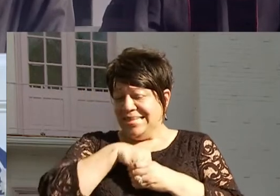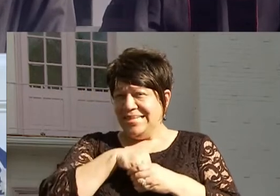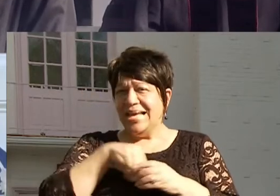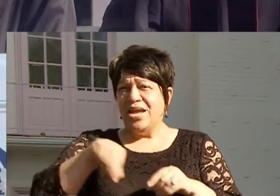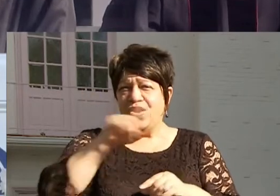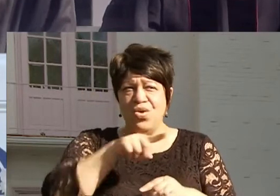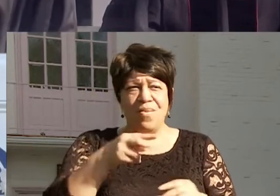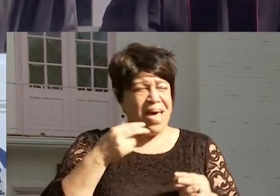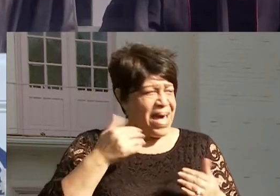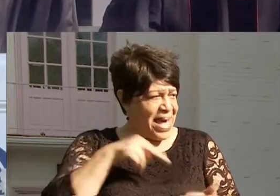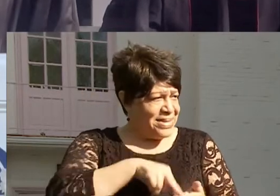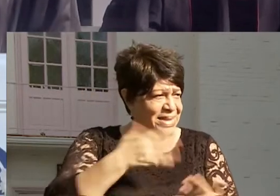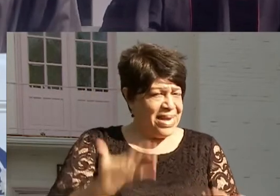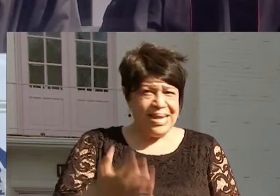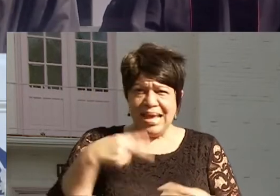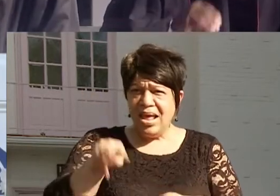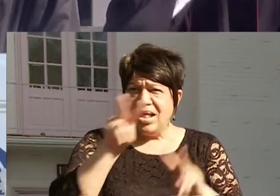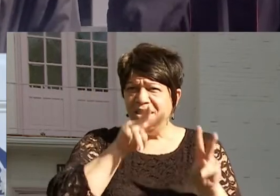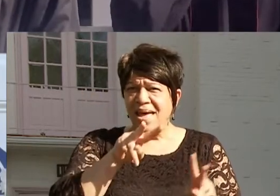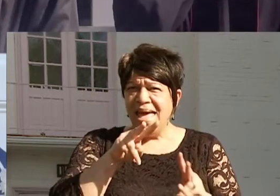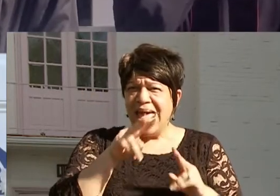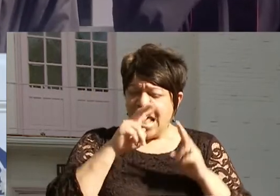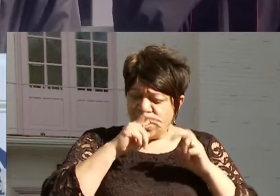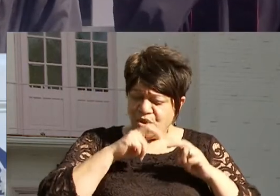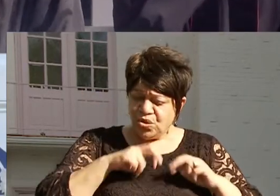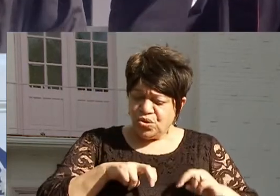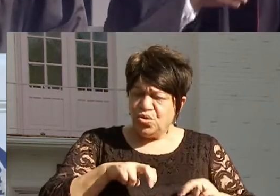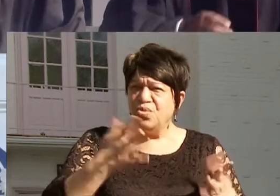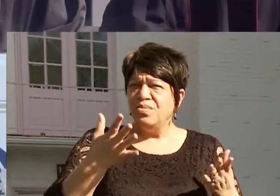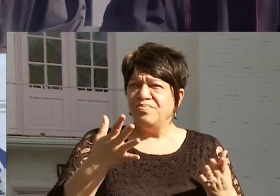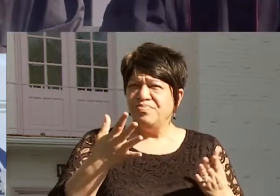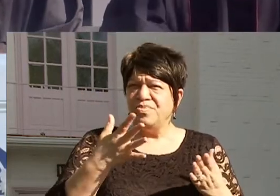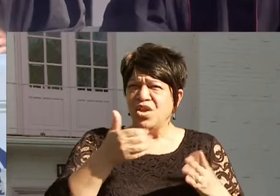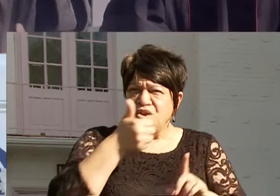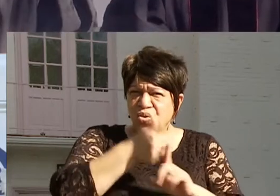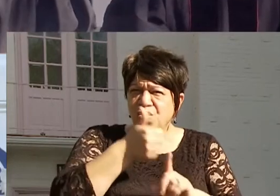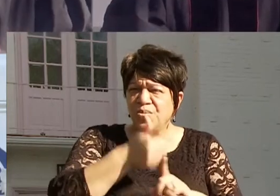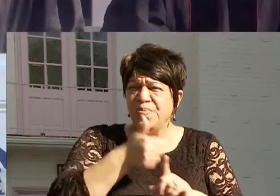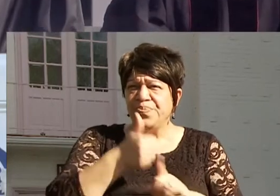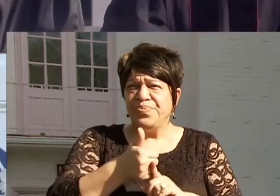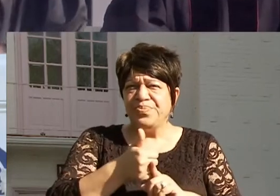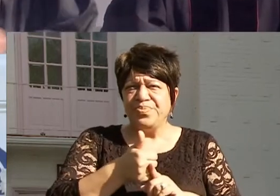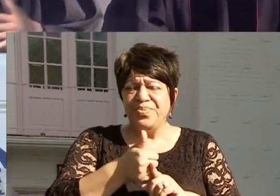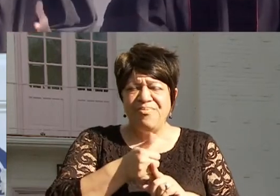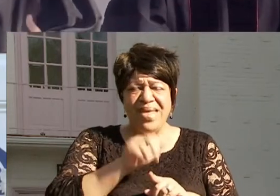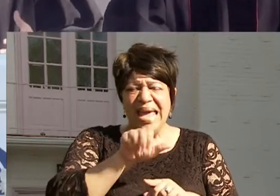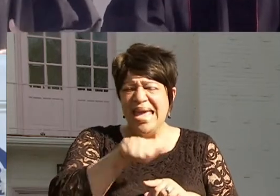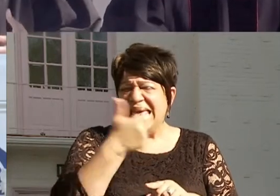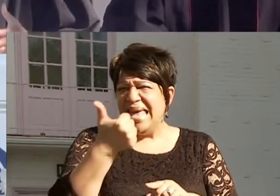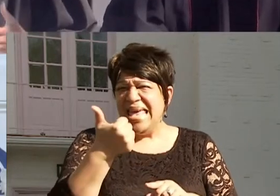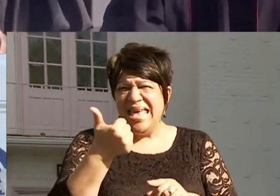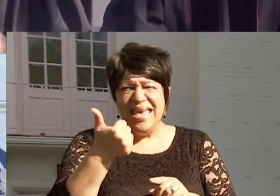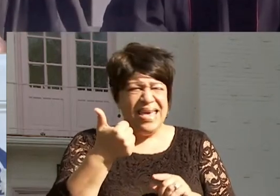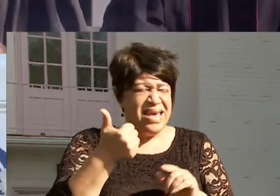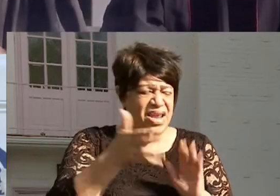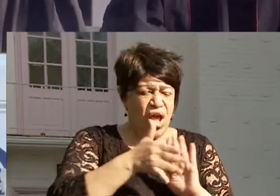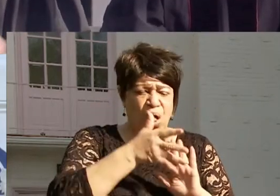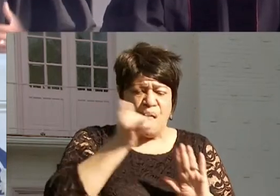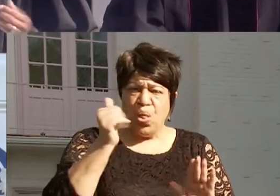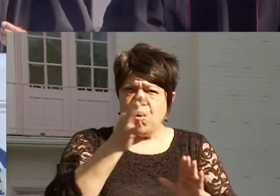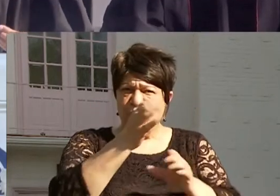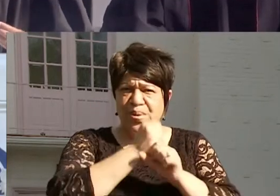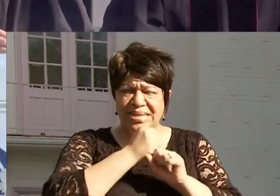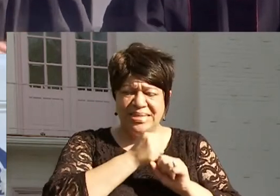look at you and to tell you to look inside yourself and strip yourself of any ideology about any glory coming to